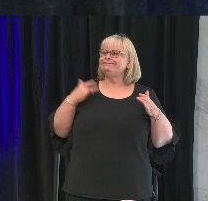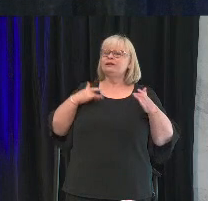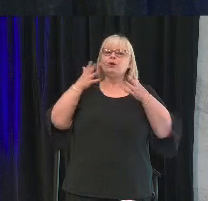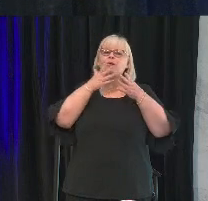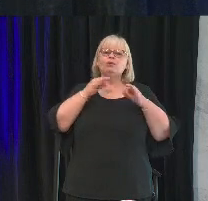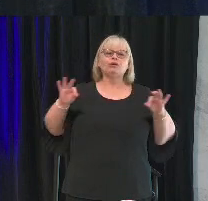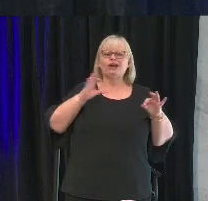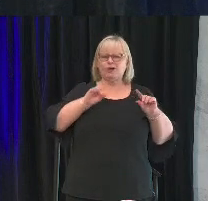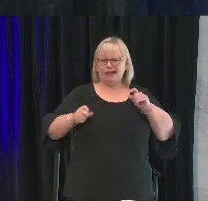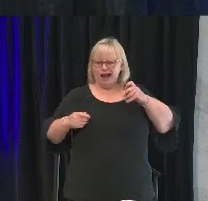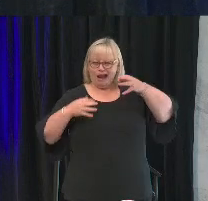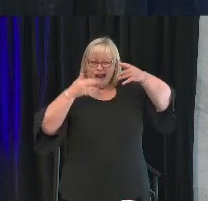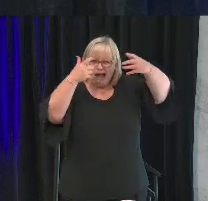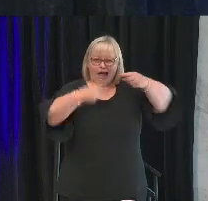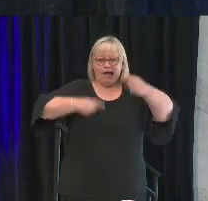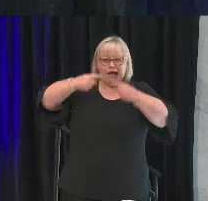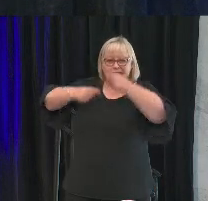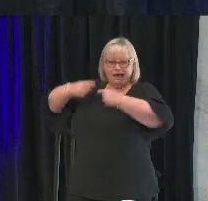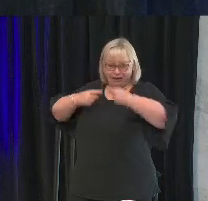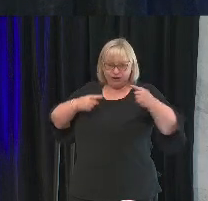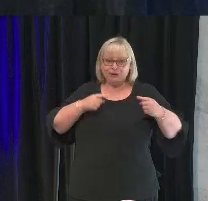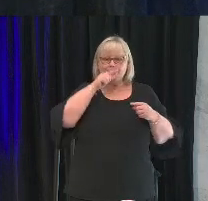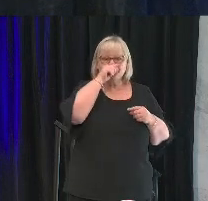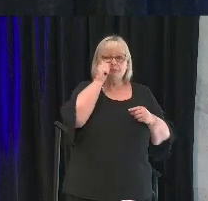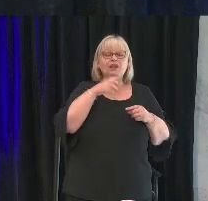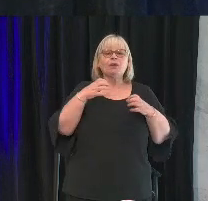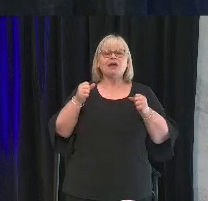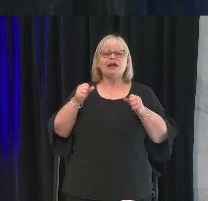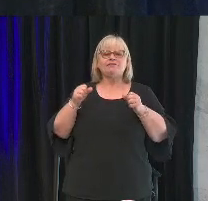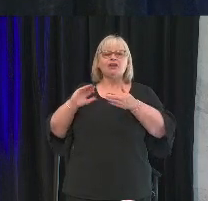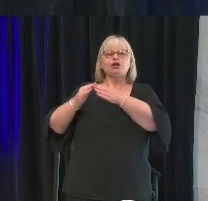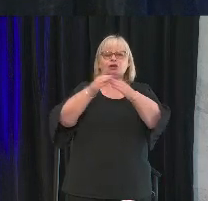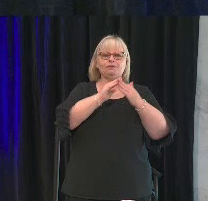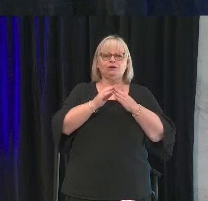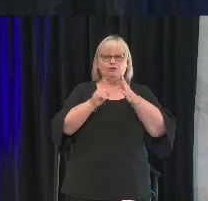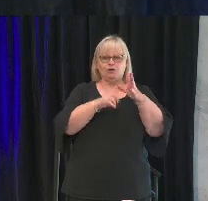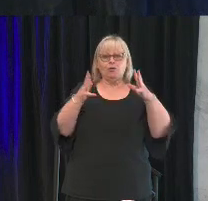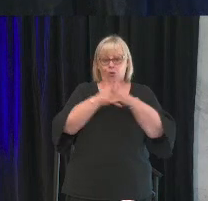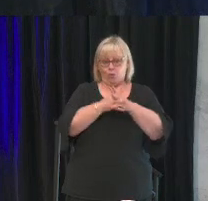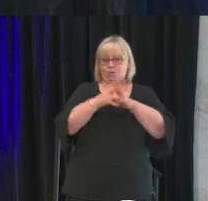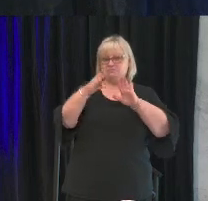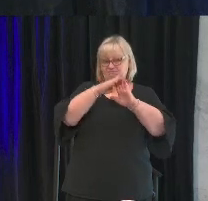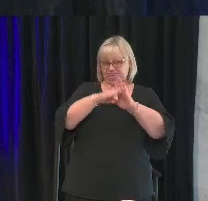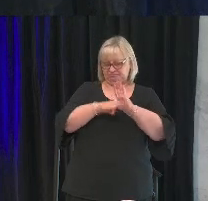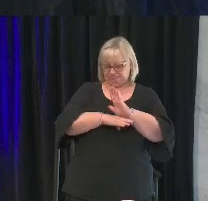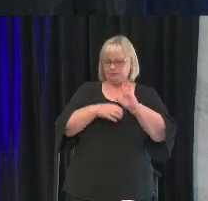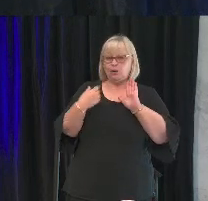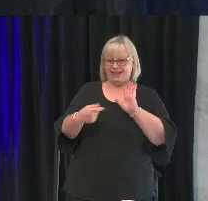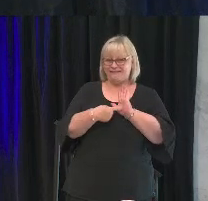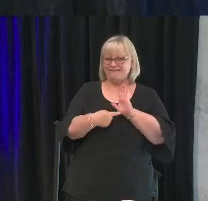that, we have what we call communal law. That's L-A-W. So that's